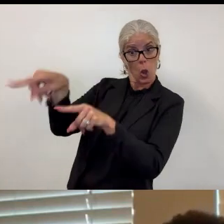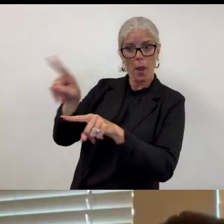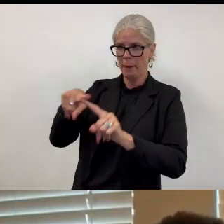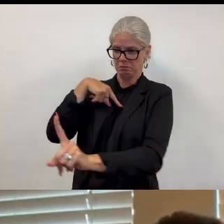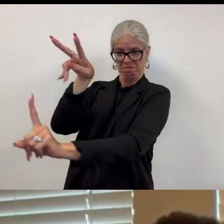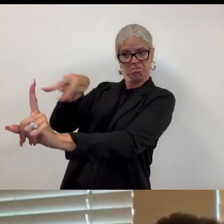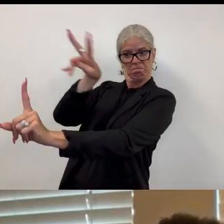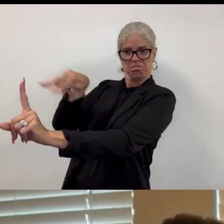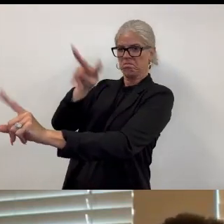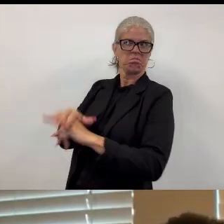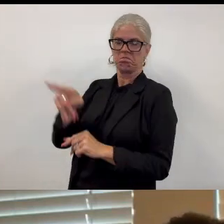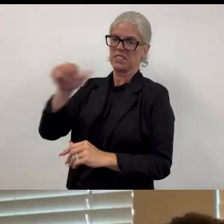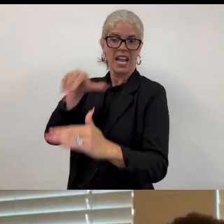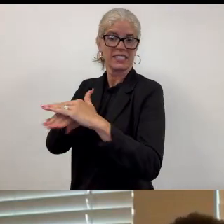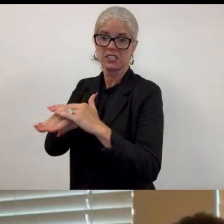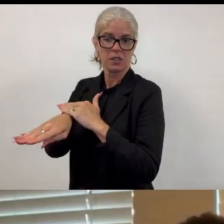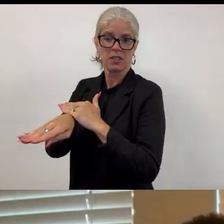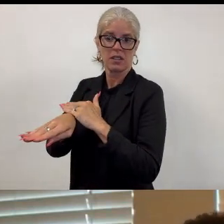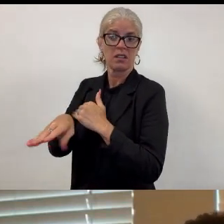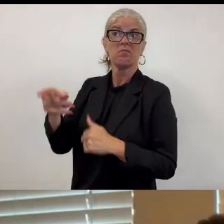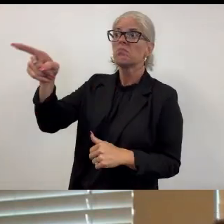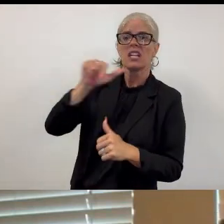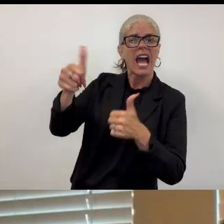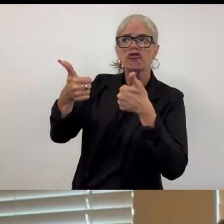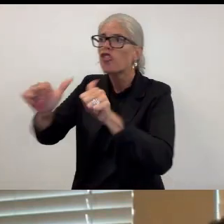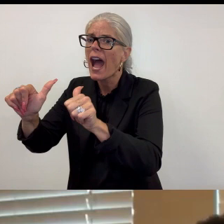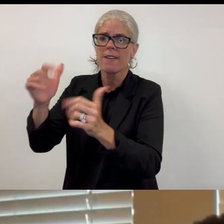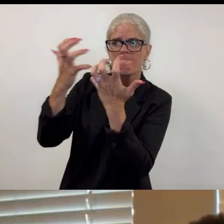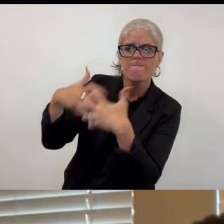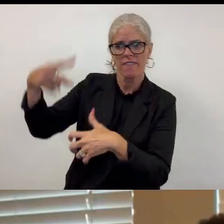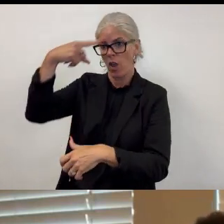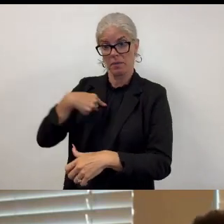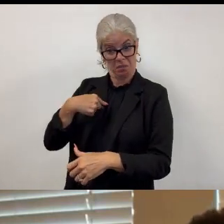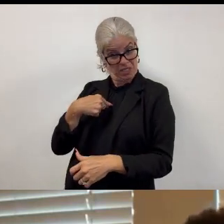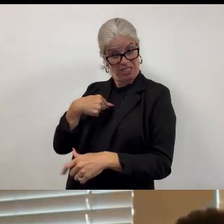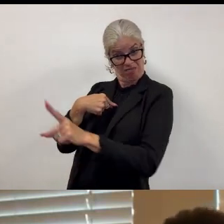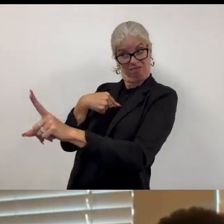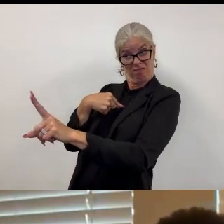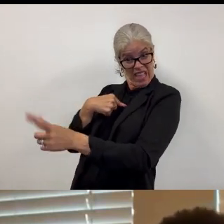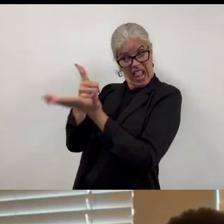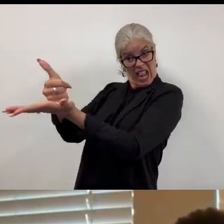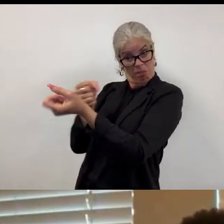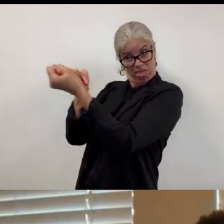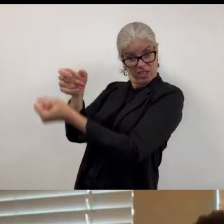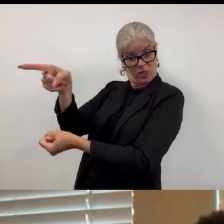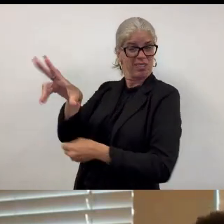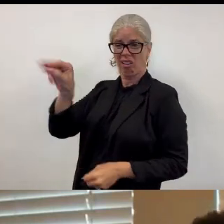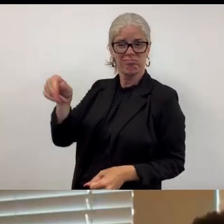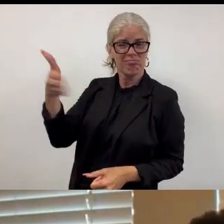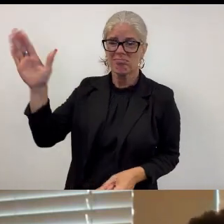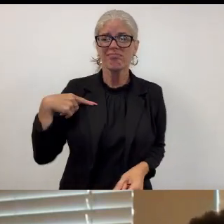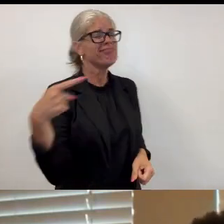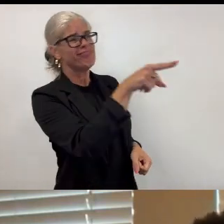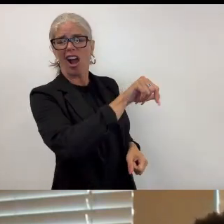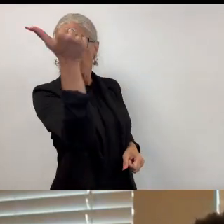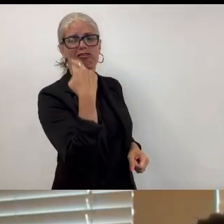want to try, but they are not only not accessible, but don't really give an effort towards being accessible. I'm like, well, then you just don't get my